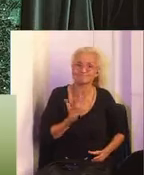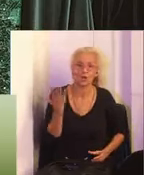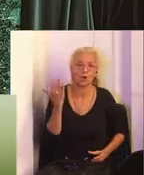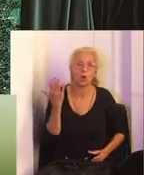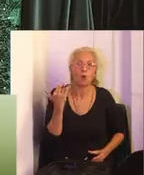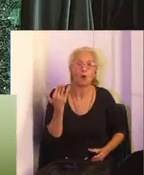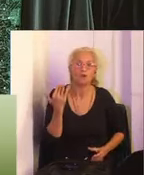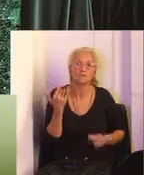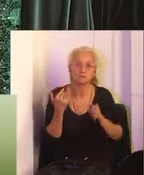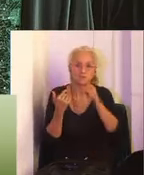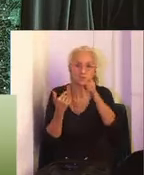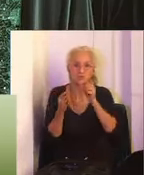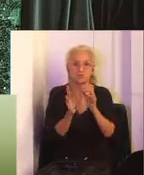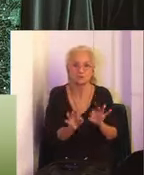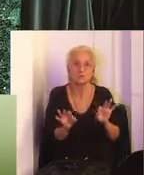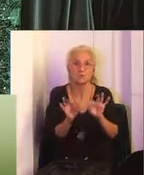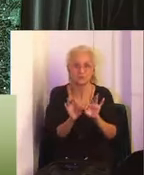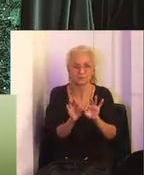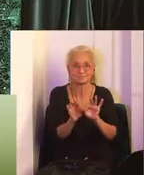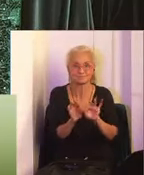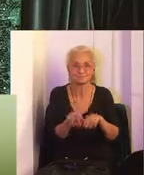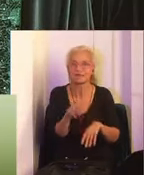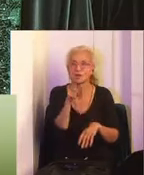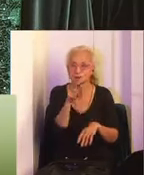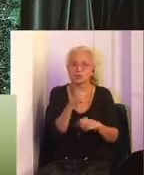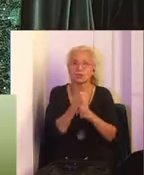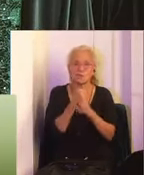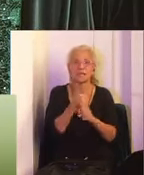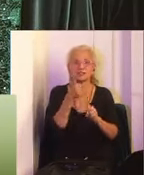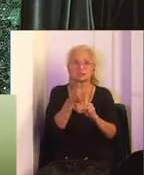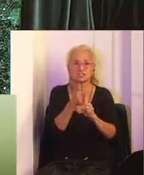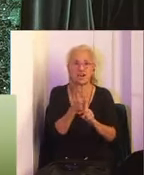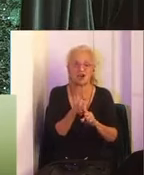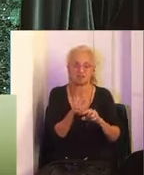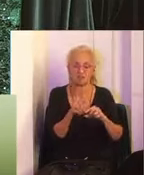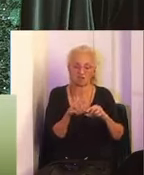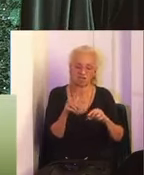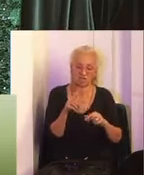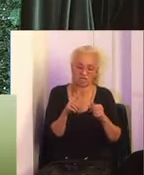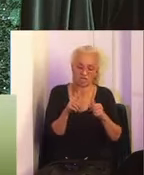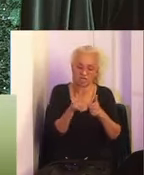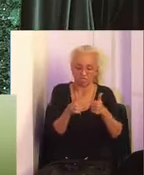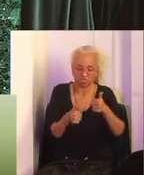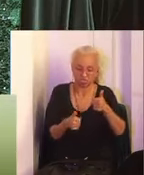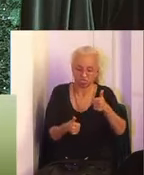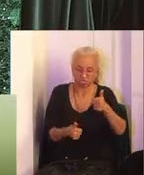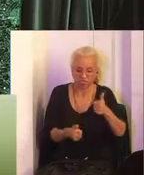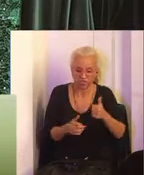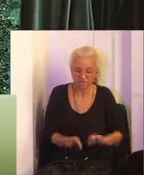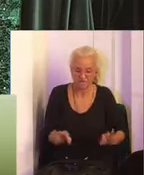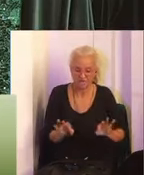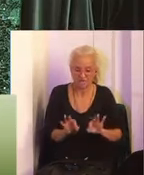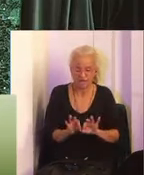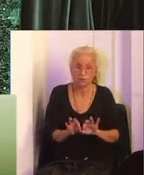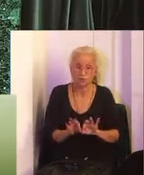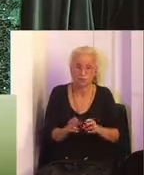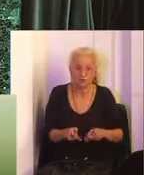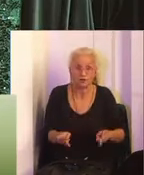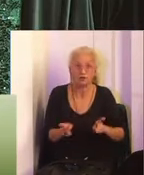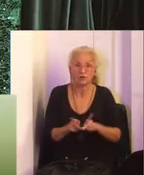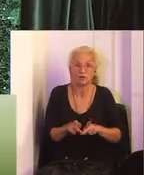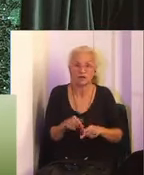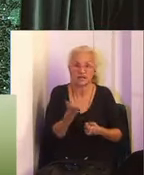Why? Because you're important and you're making yourself less and less valuable every time you're just